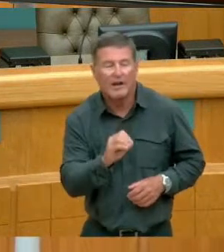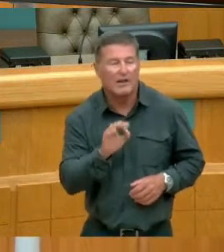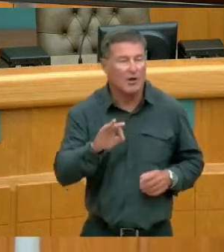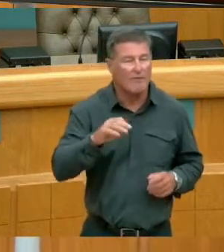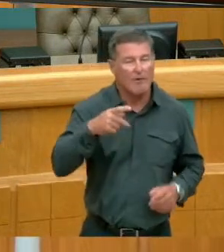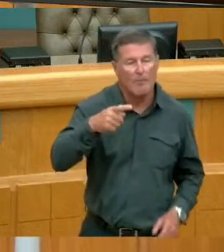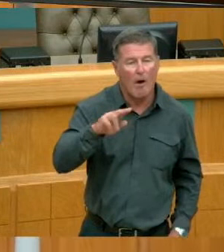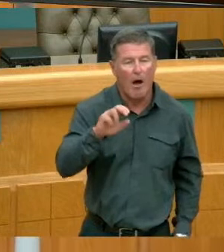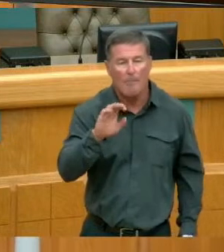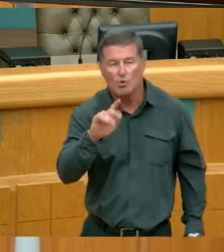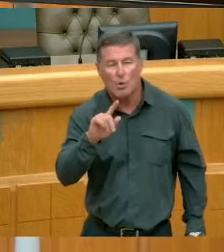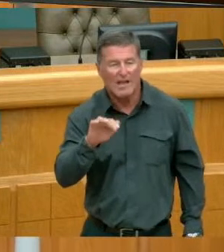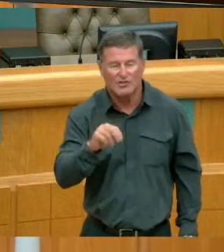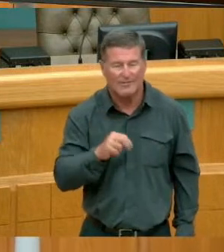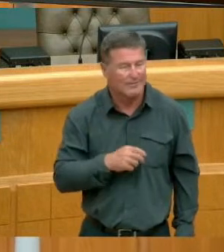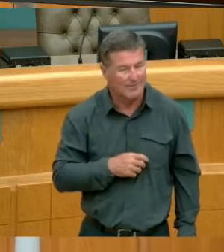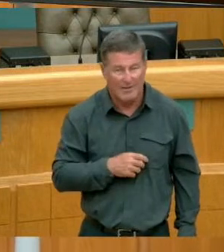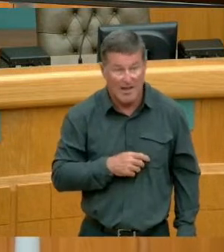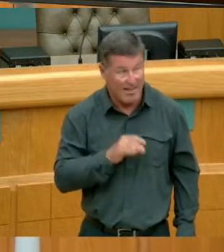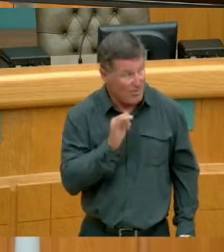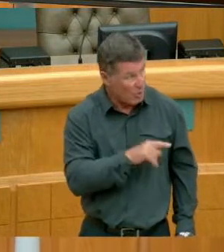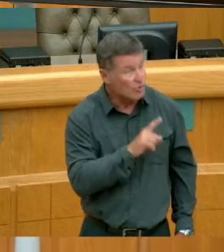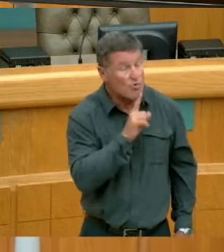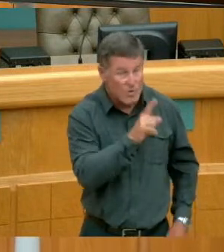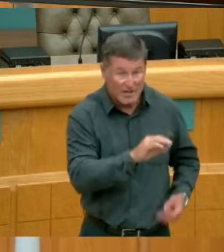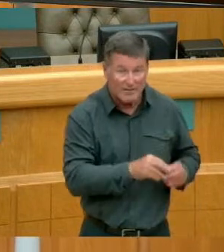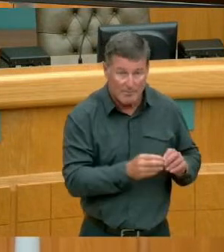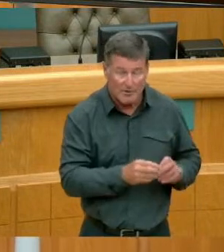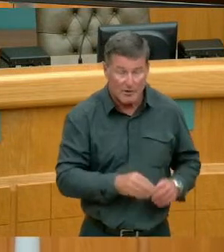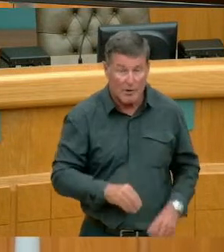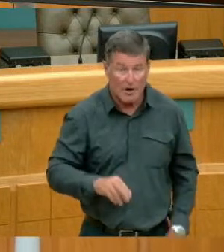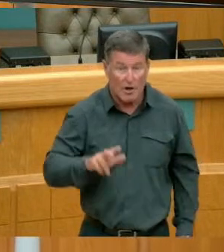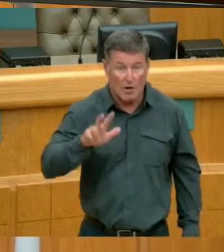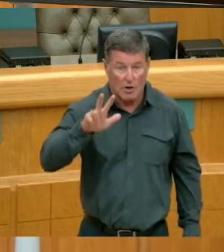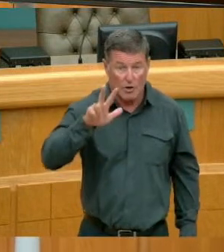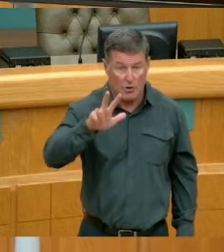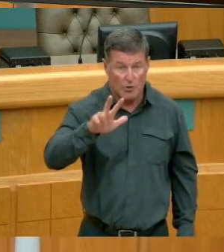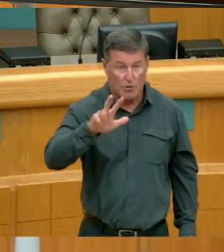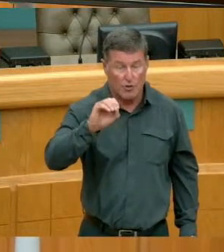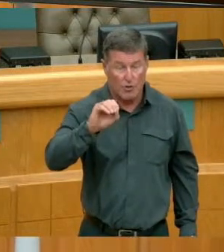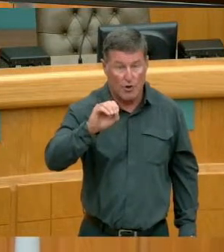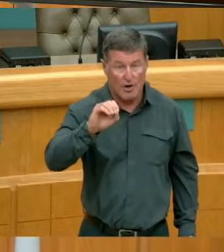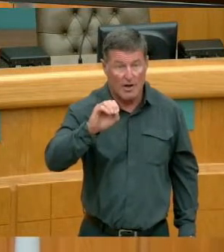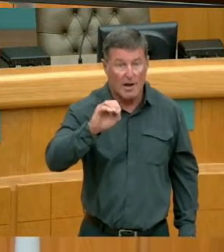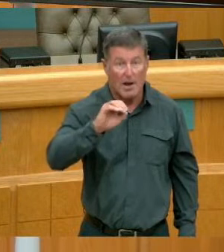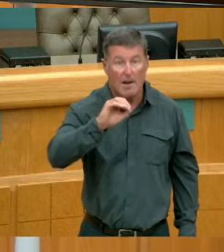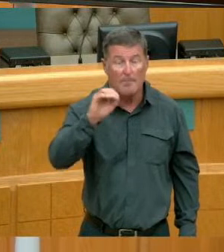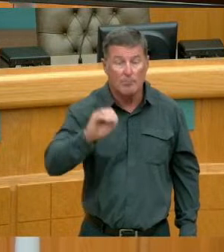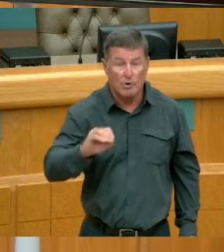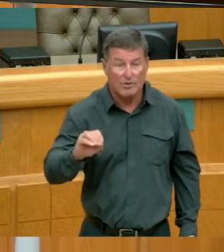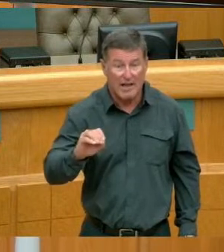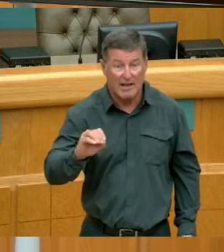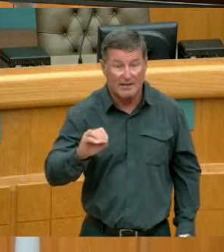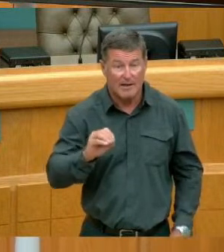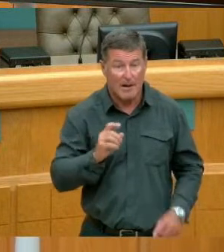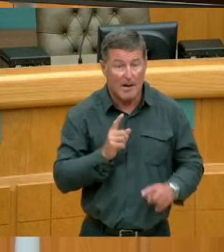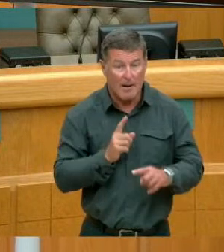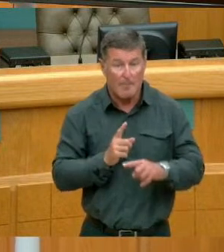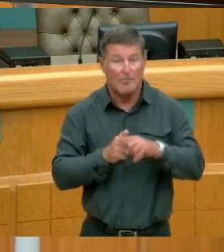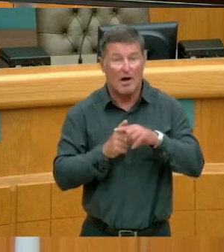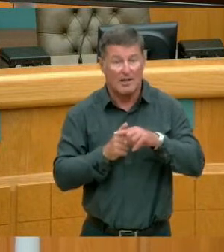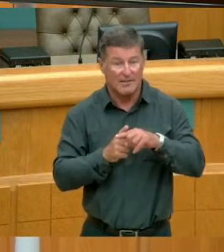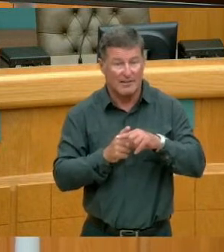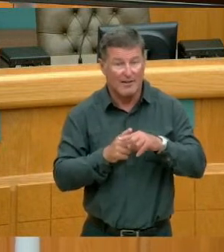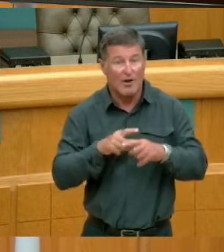need to know at home is that we're getting 30% positives every time we do these mass testings. That is why